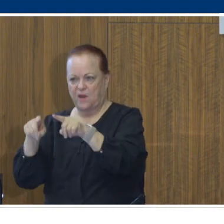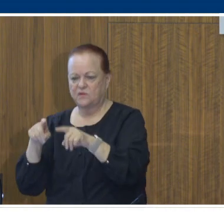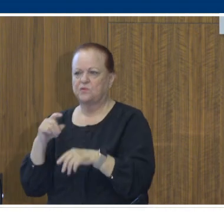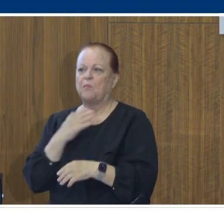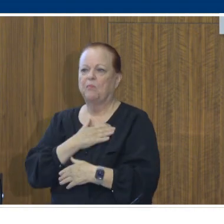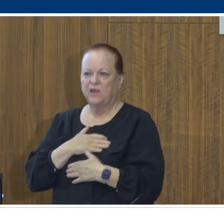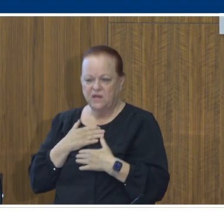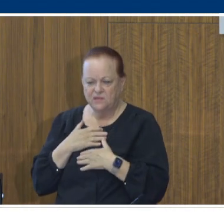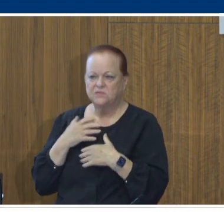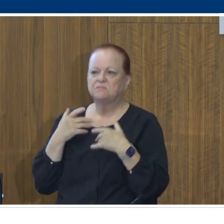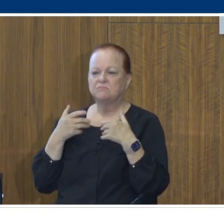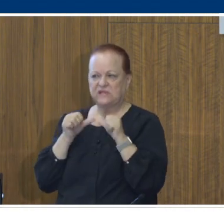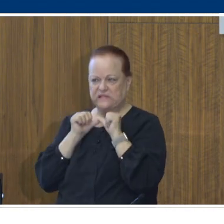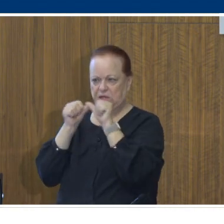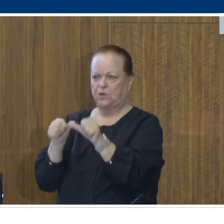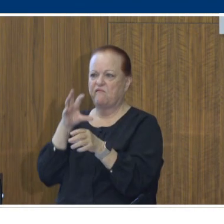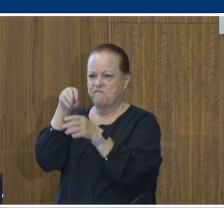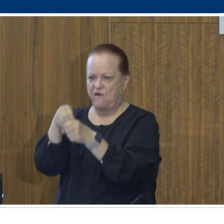you have questions.